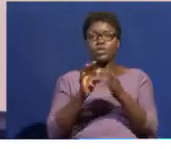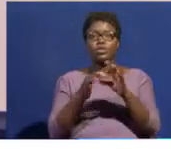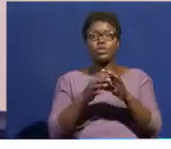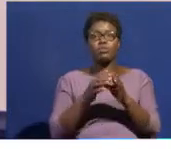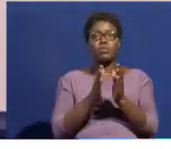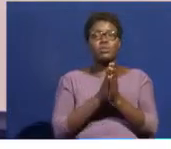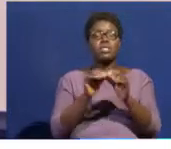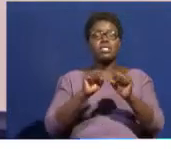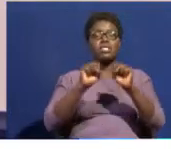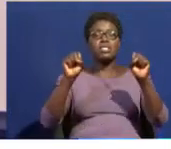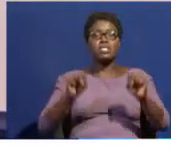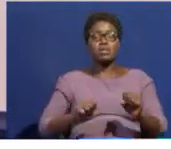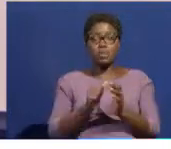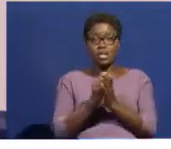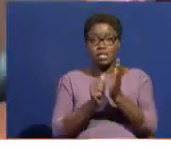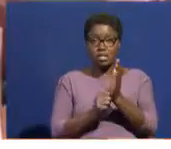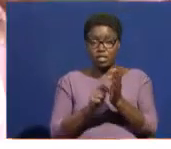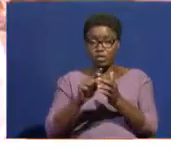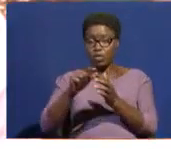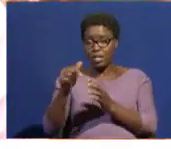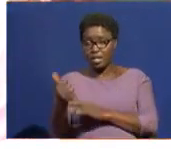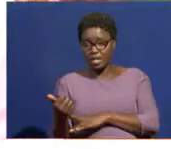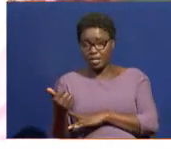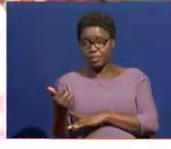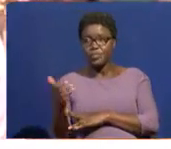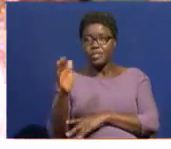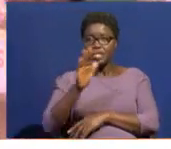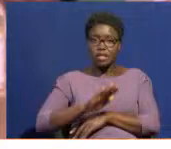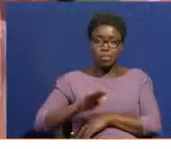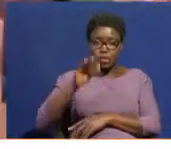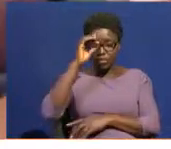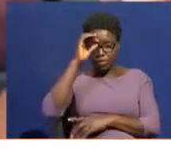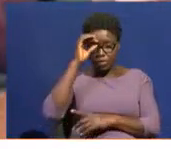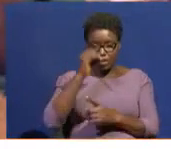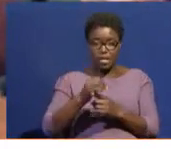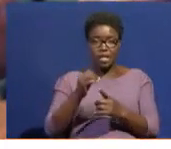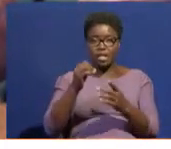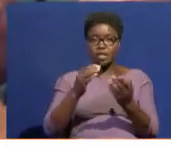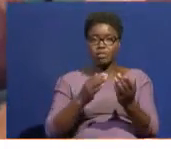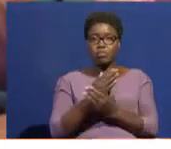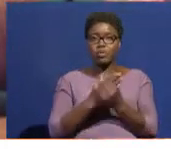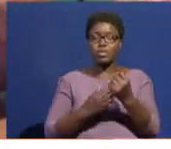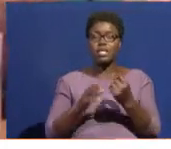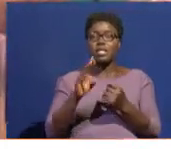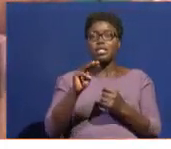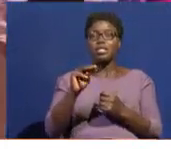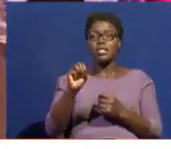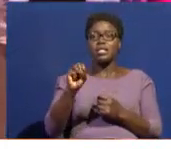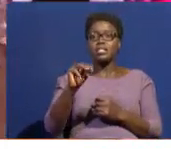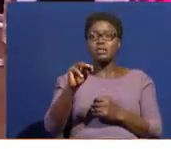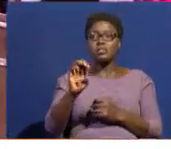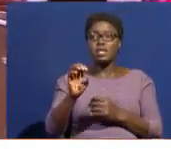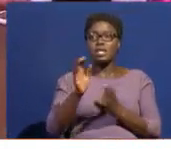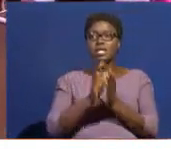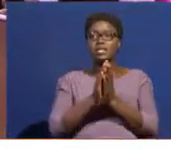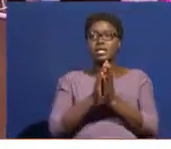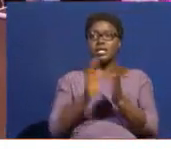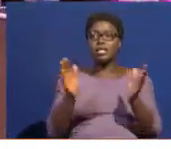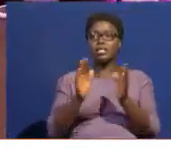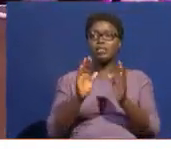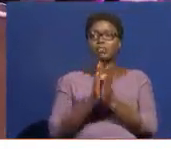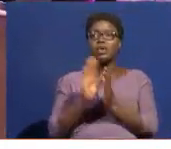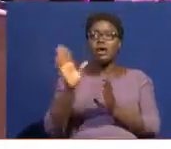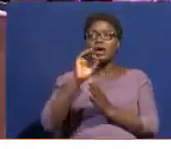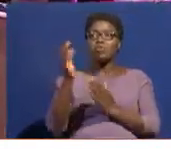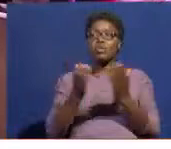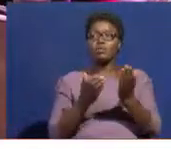within the system agency to agency. The platform targets both SMEs and major global enterprises to take African business